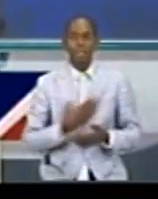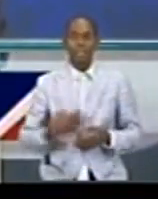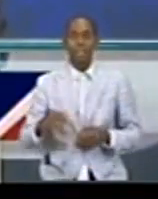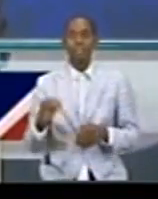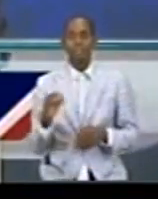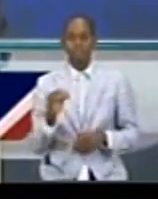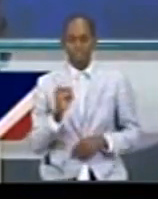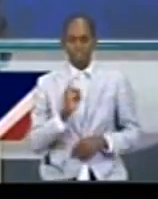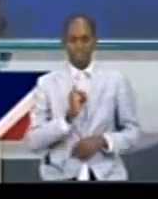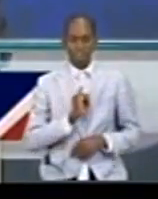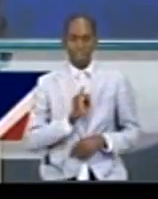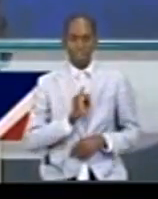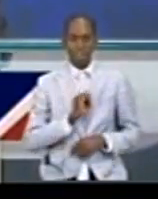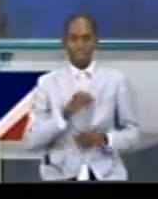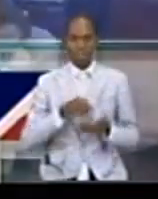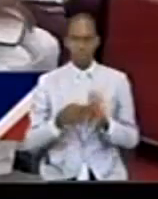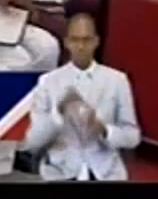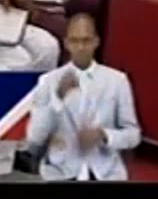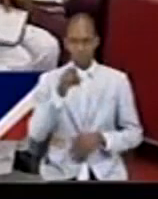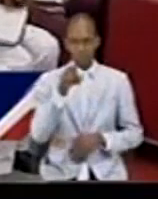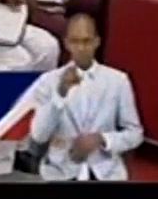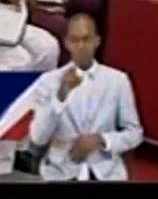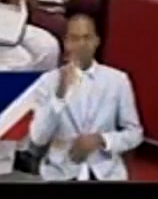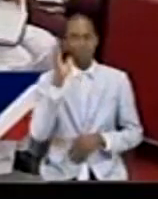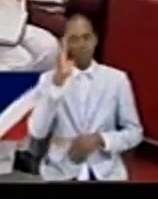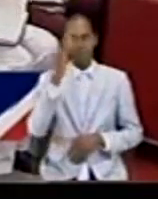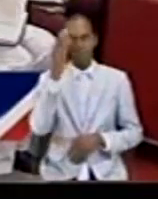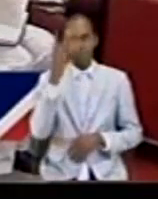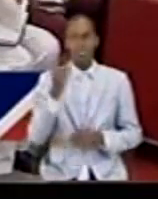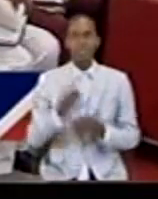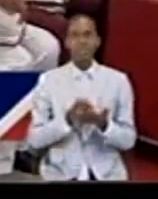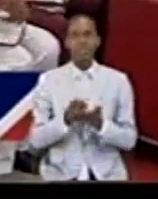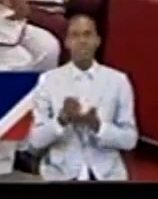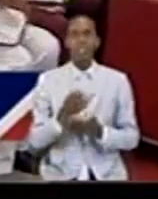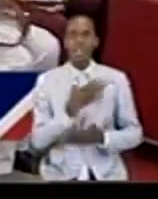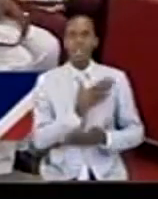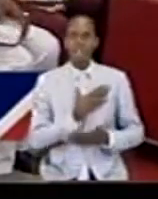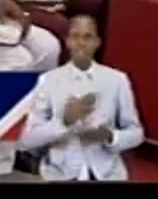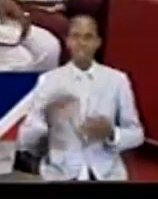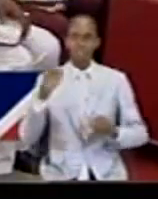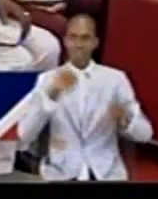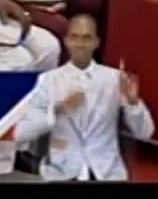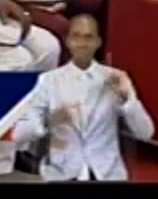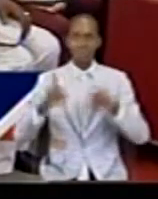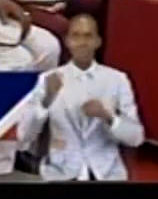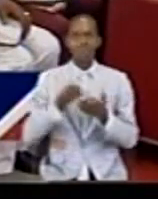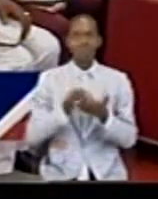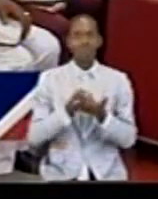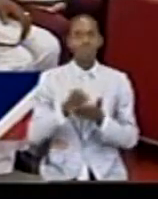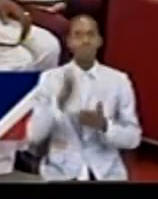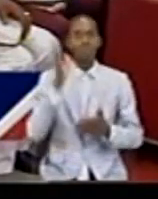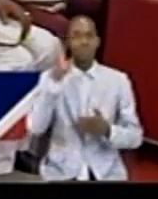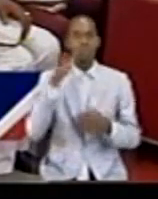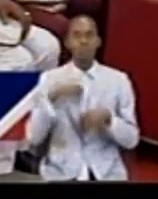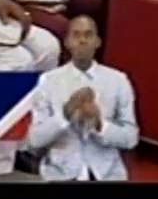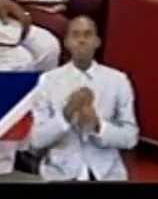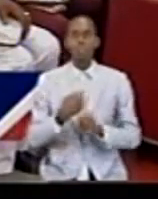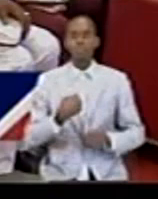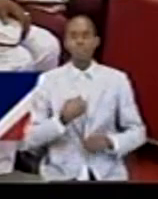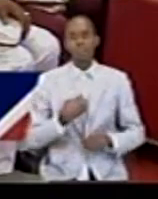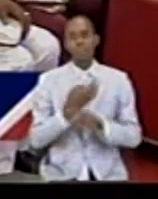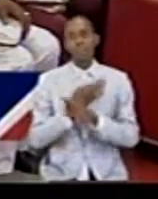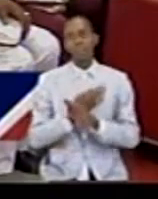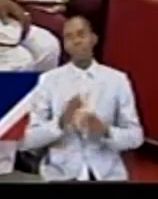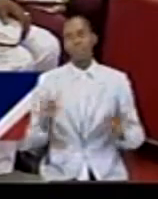the truth, and the truth will make me free. You see, there are